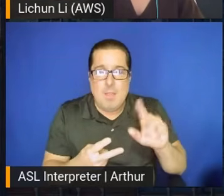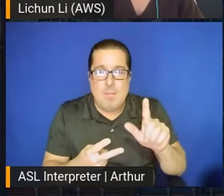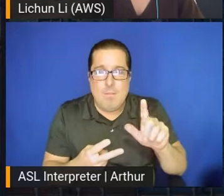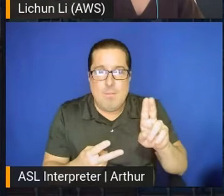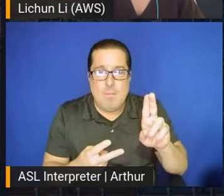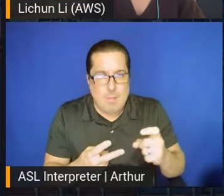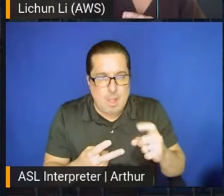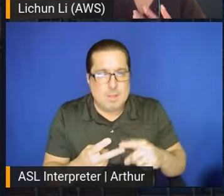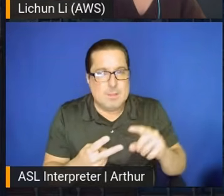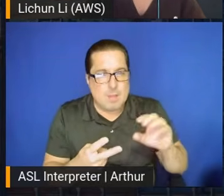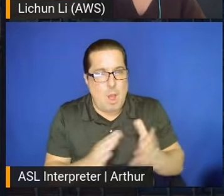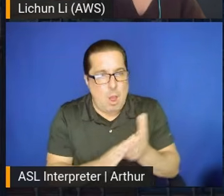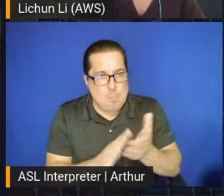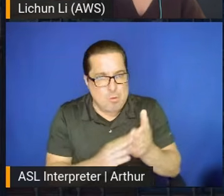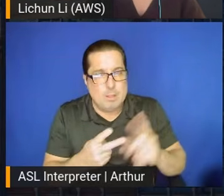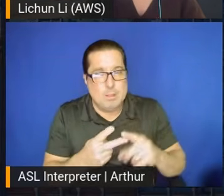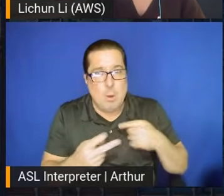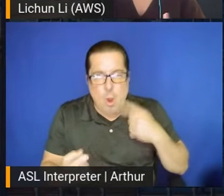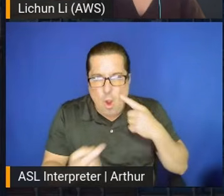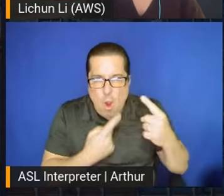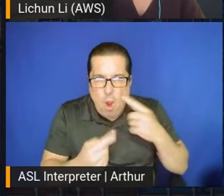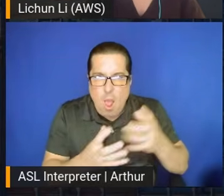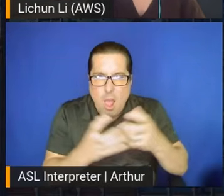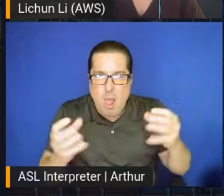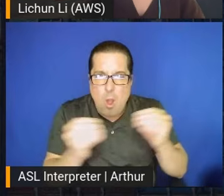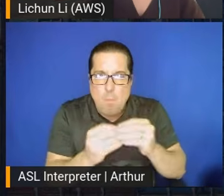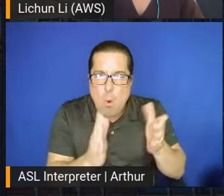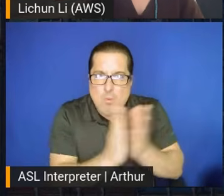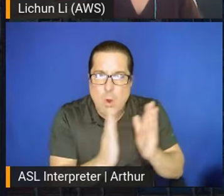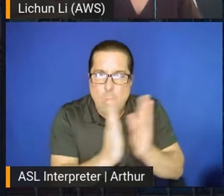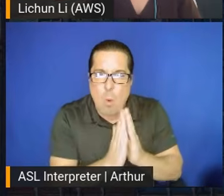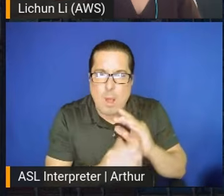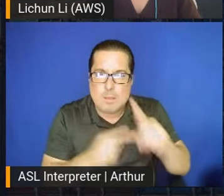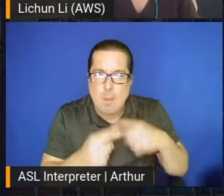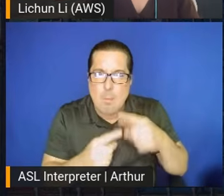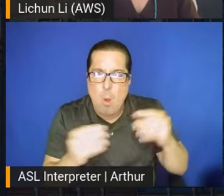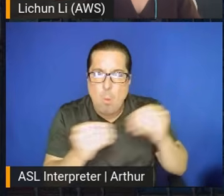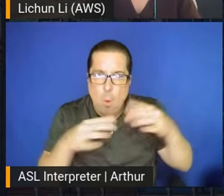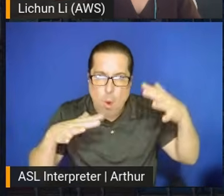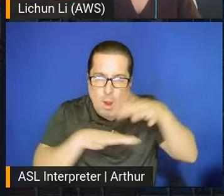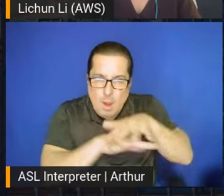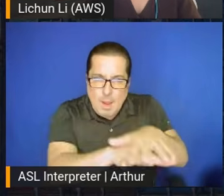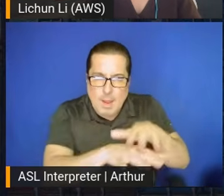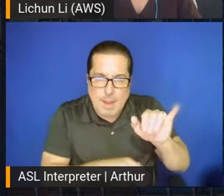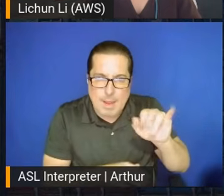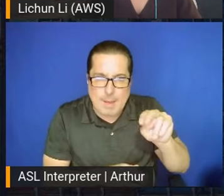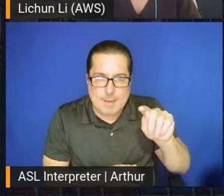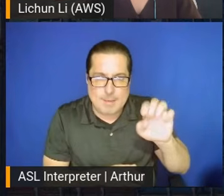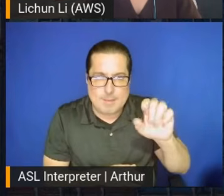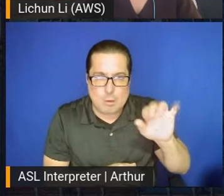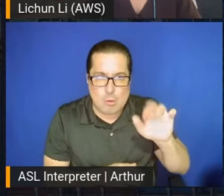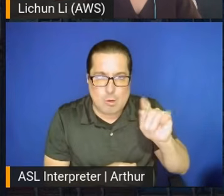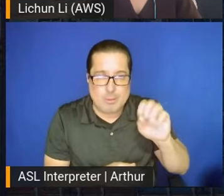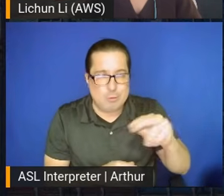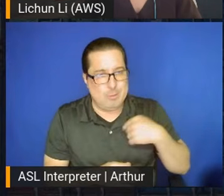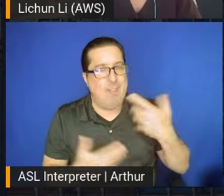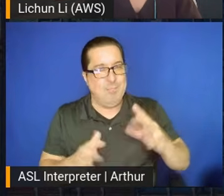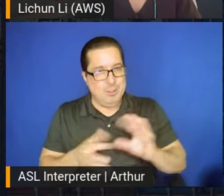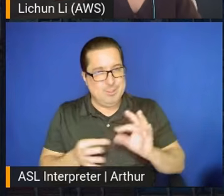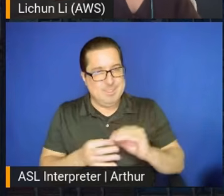heard, a lot more requests on more integration, and I have mentioned a couple in the beginning of this